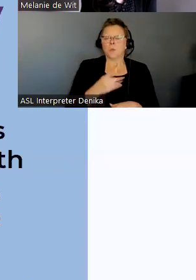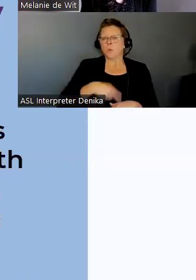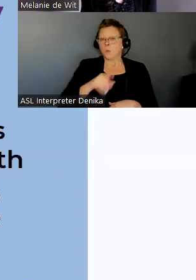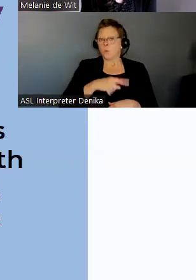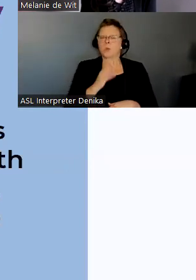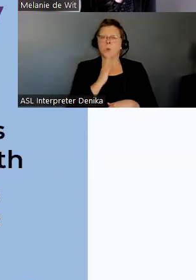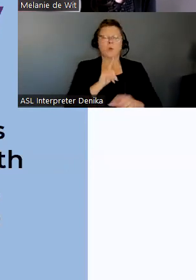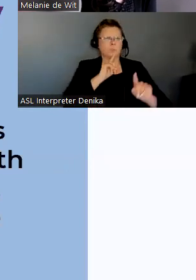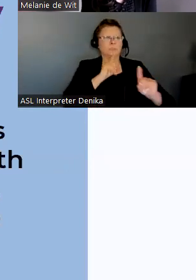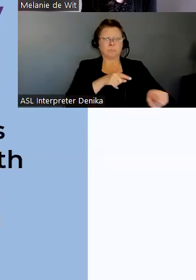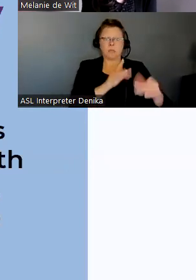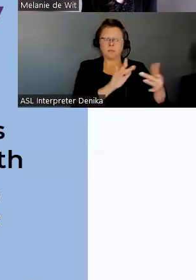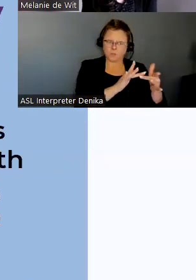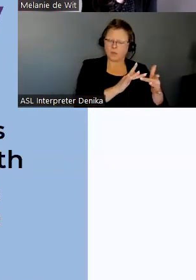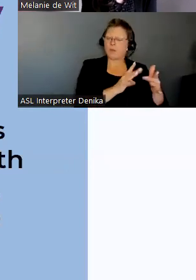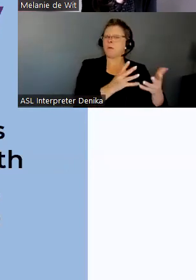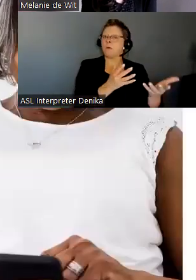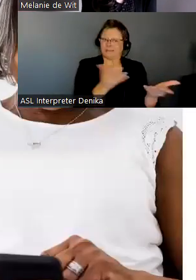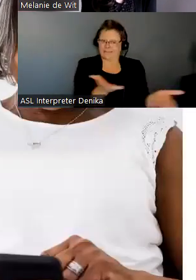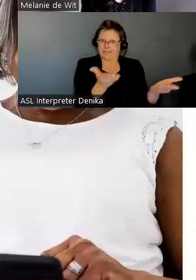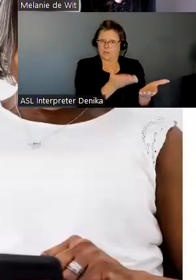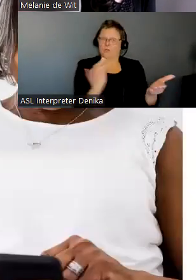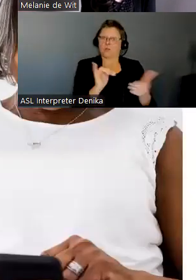well as the end of the presentation as well.